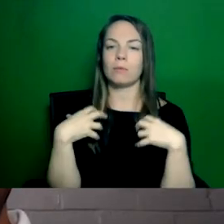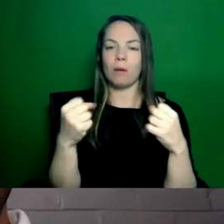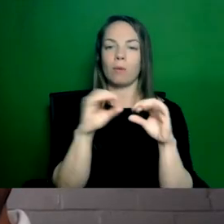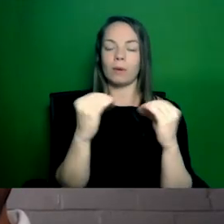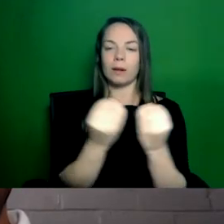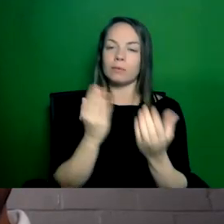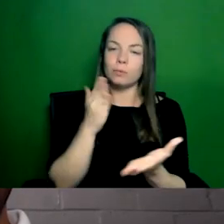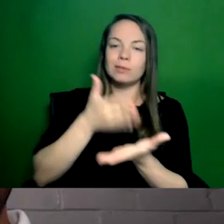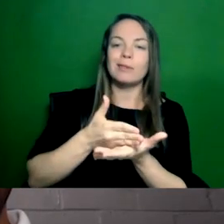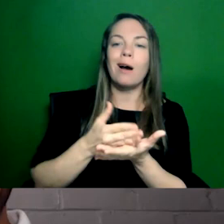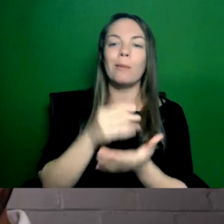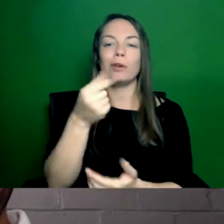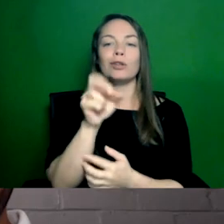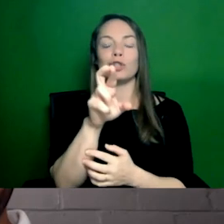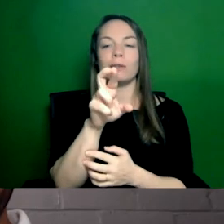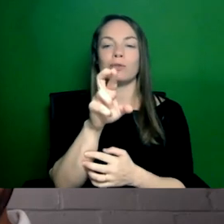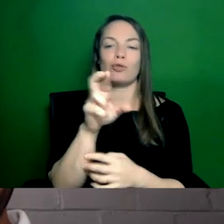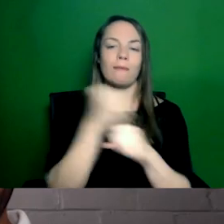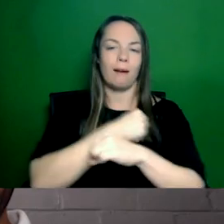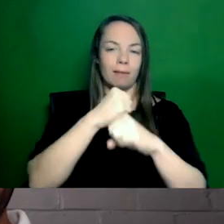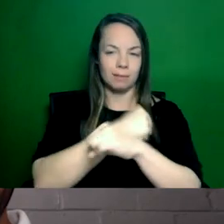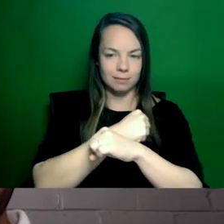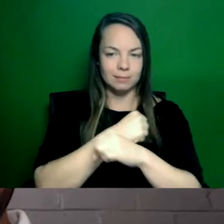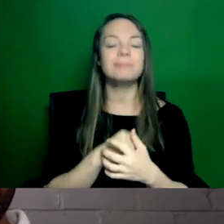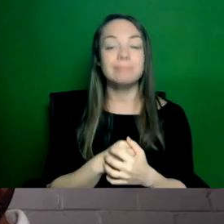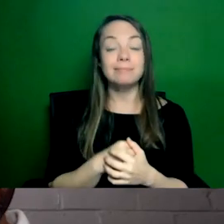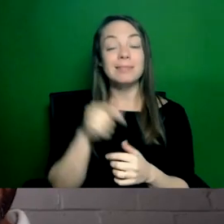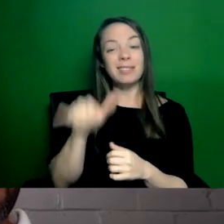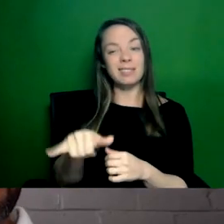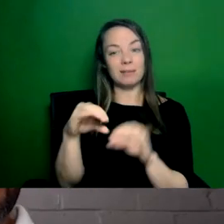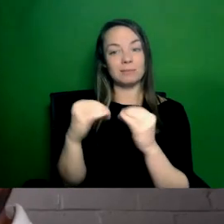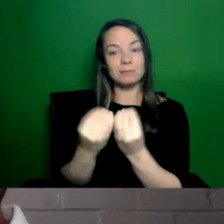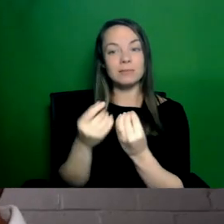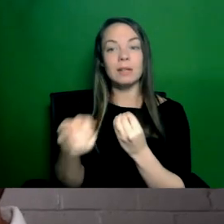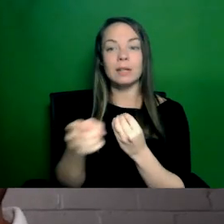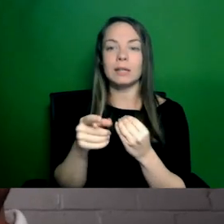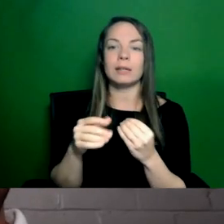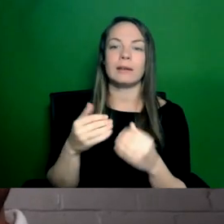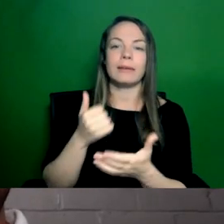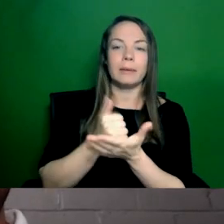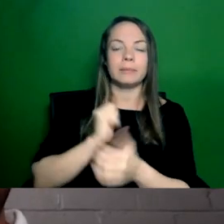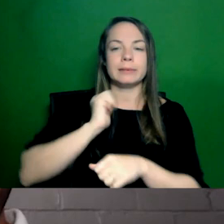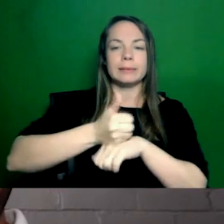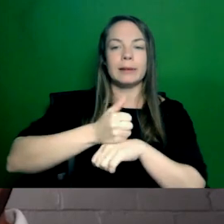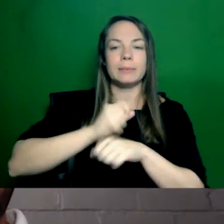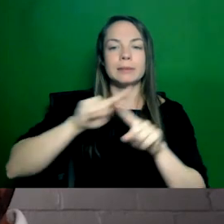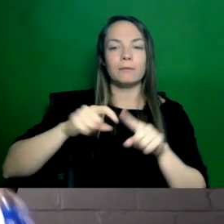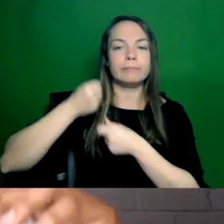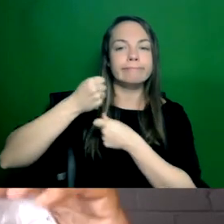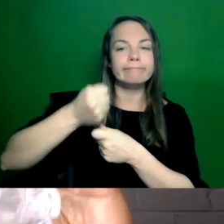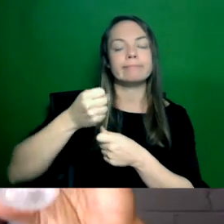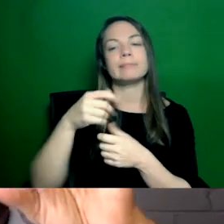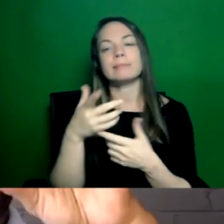preventing gender-based violence. At Futures, Jesse advances national violence prevention campaigns that engage youth, men, and boys,